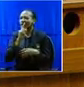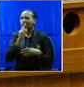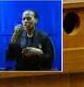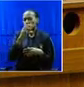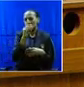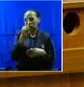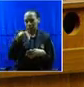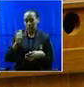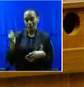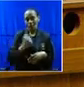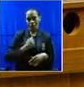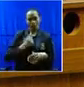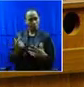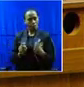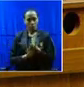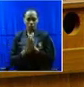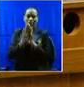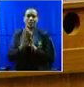2.5% to our annual GDP.